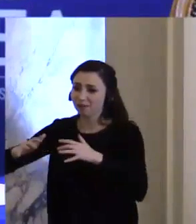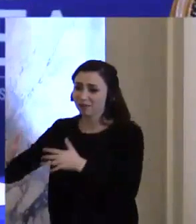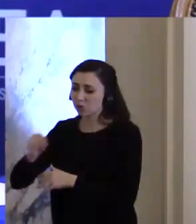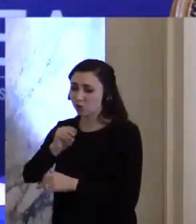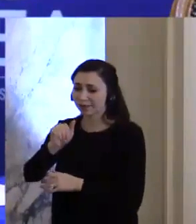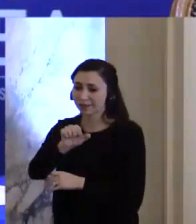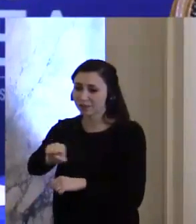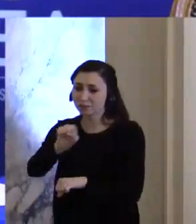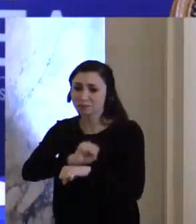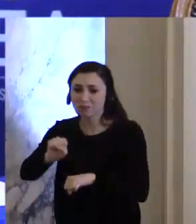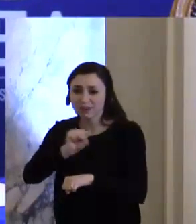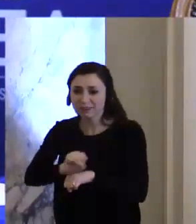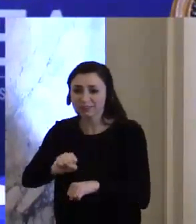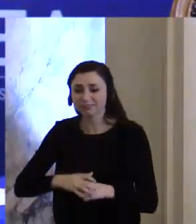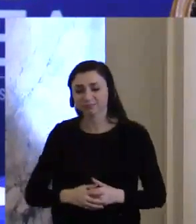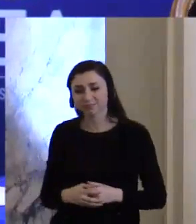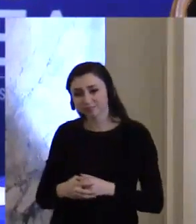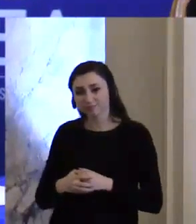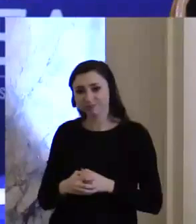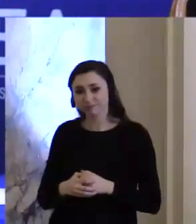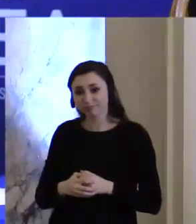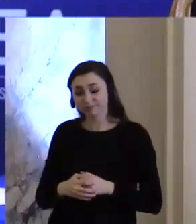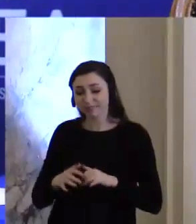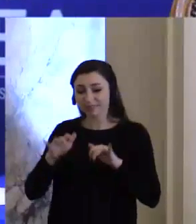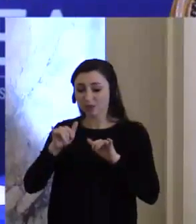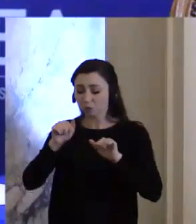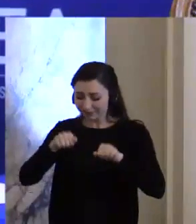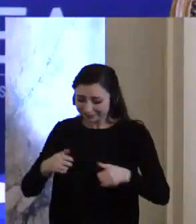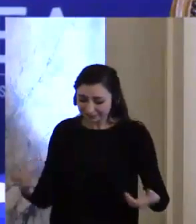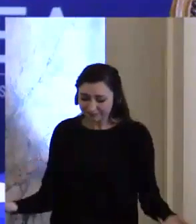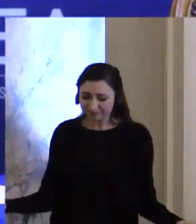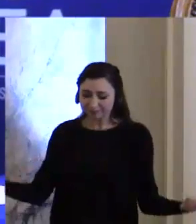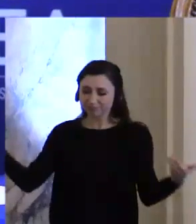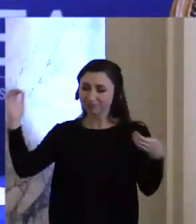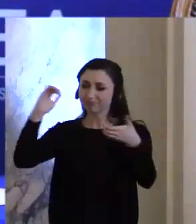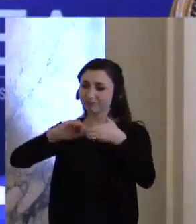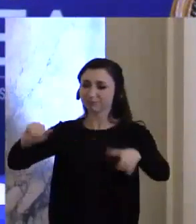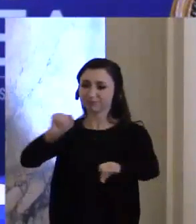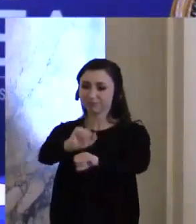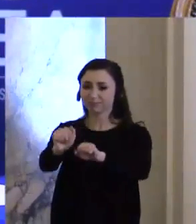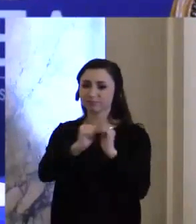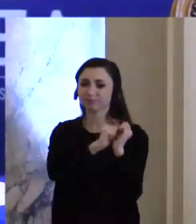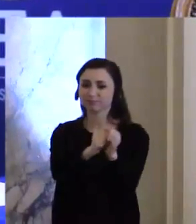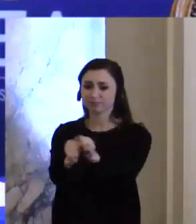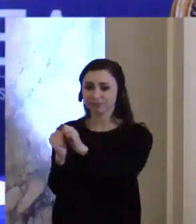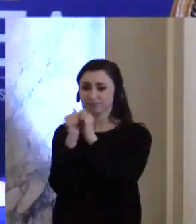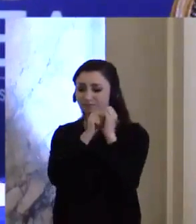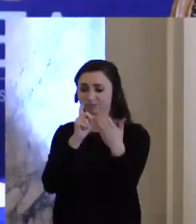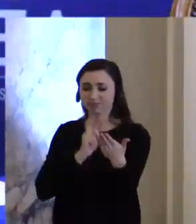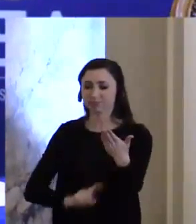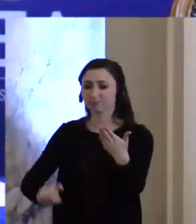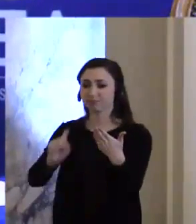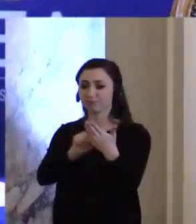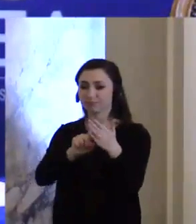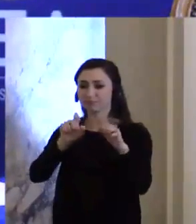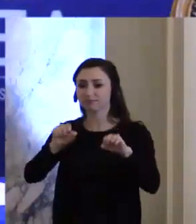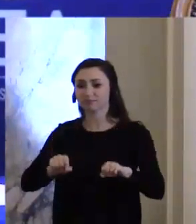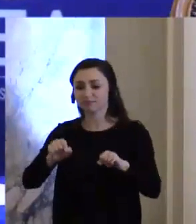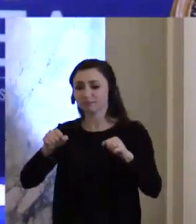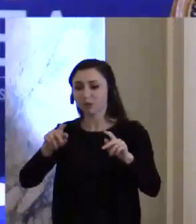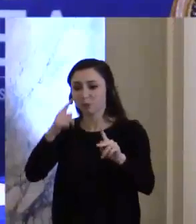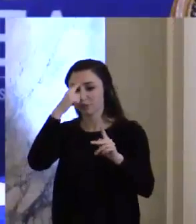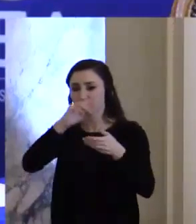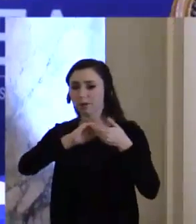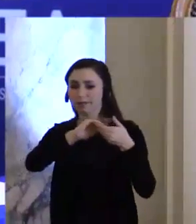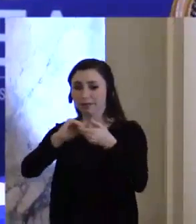works, and to the extent that we can join forces and identify pragmatic opportunities for collaboration, we